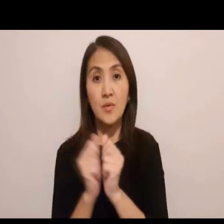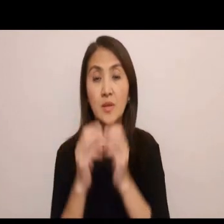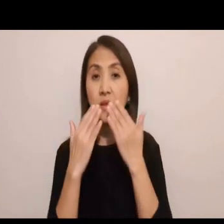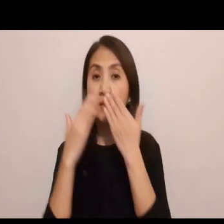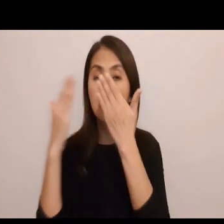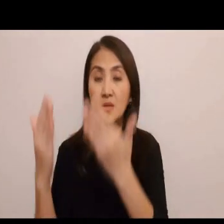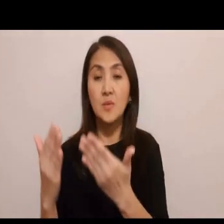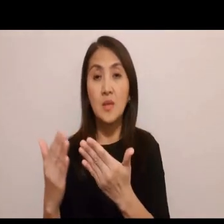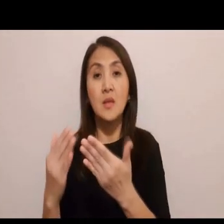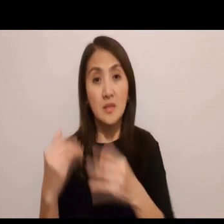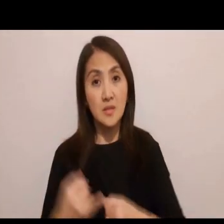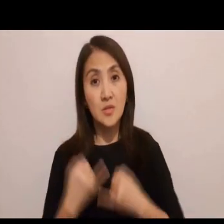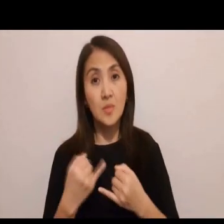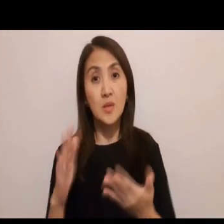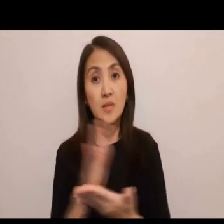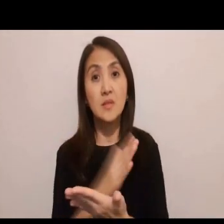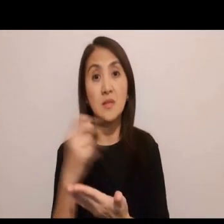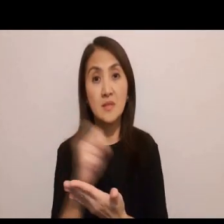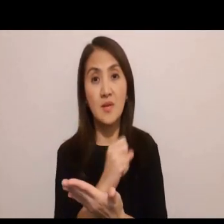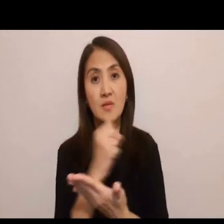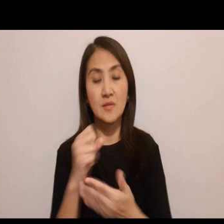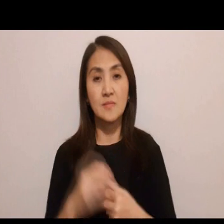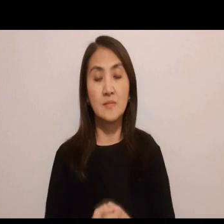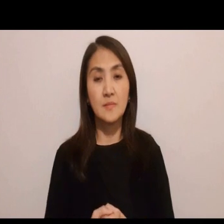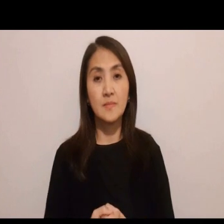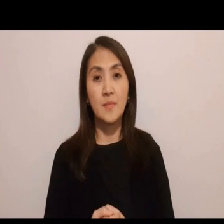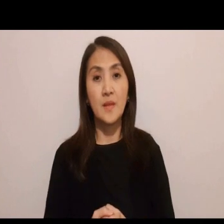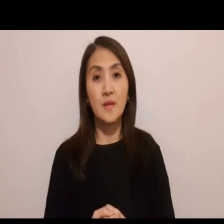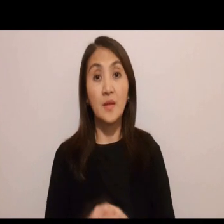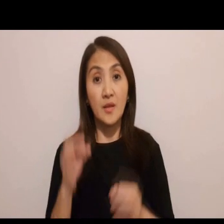presence with thanksgiving. Let us joyfully sing psalms to him.